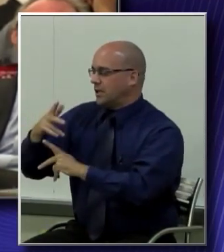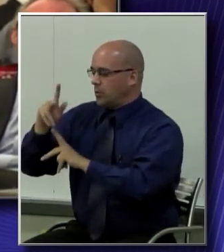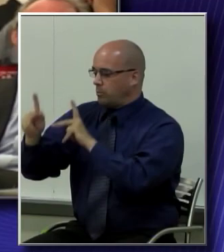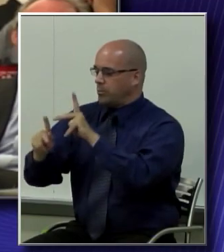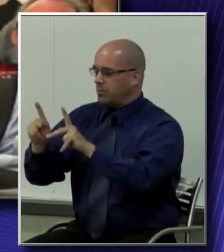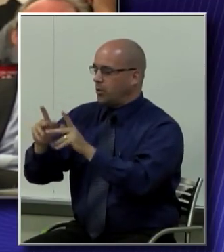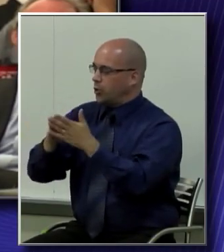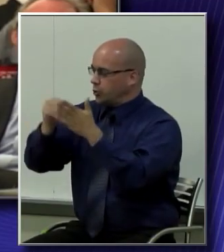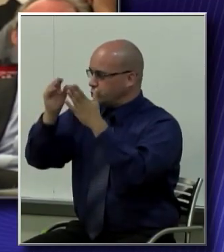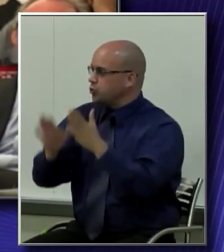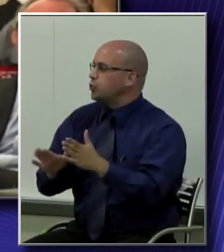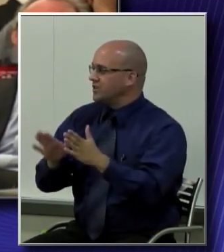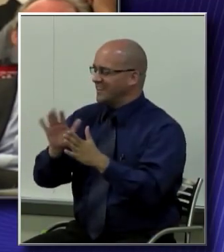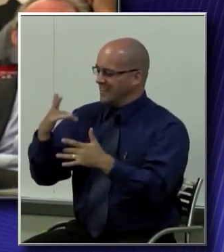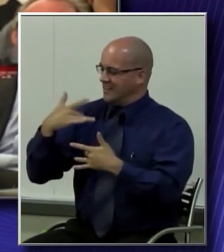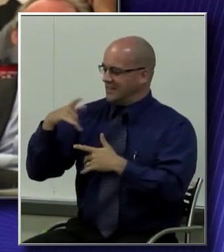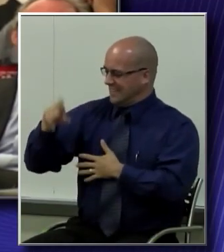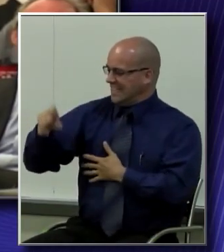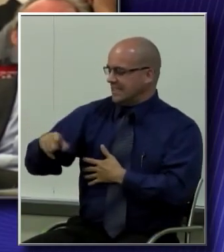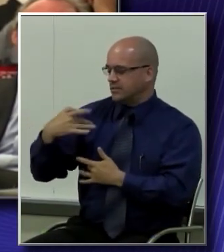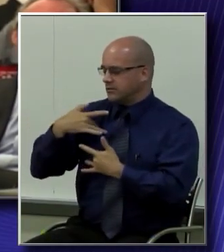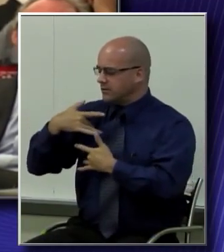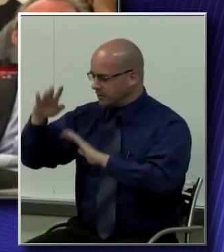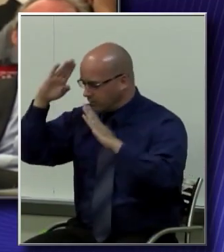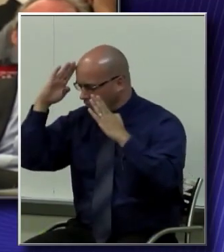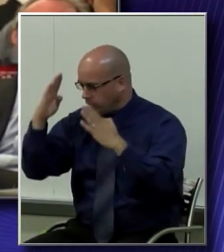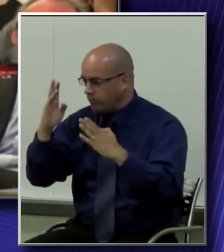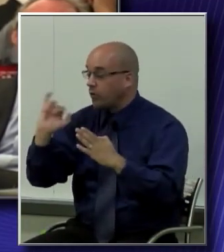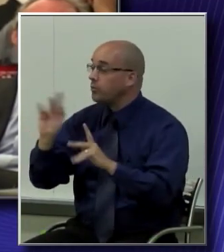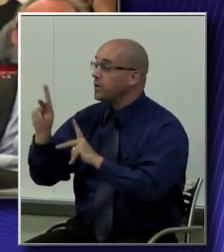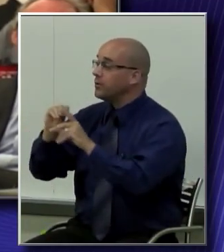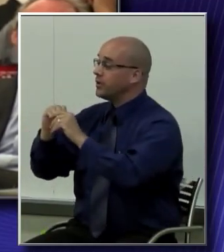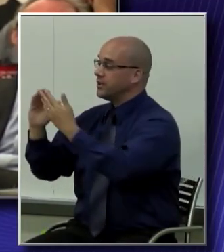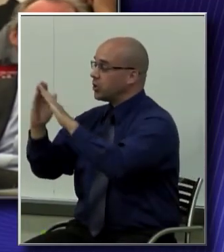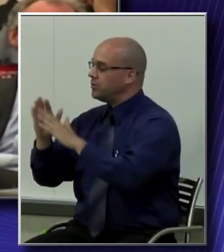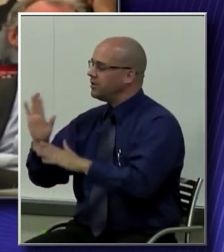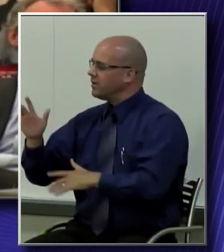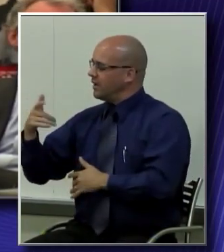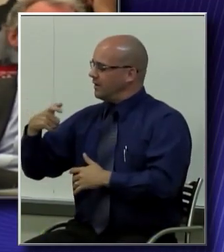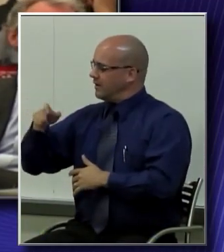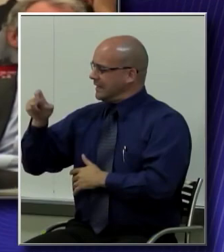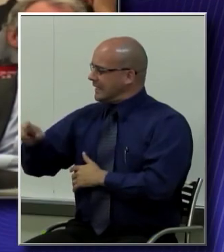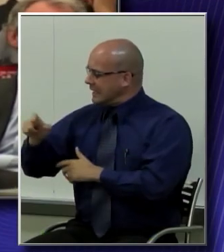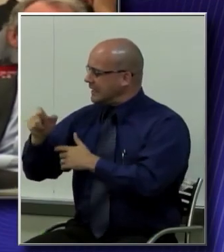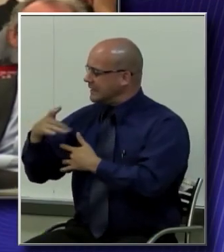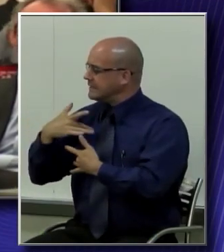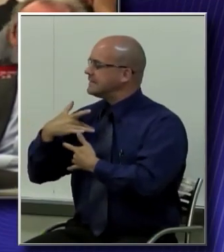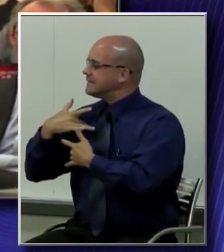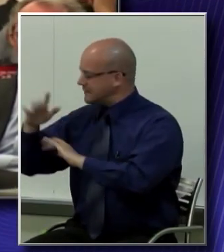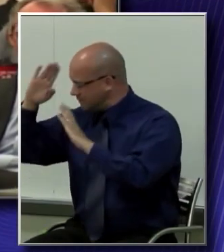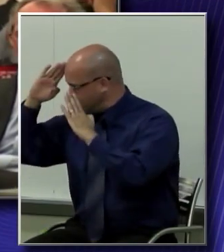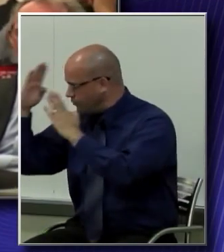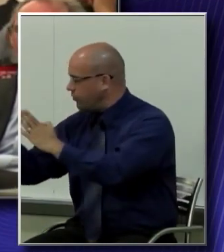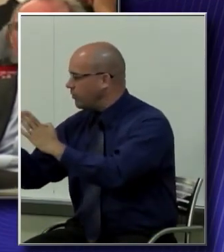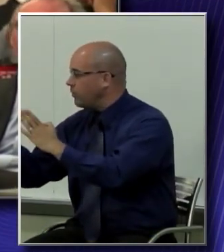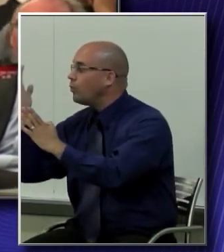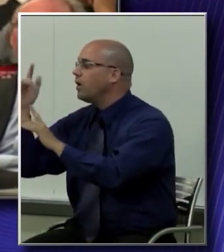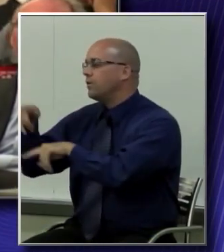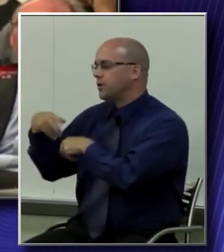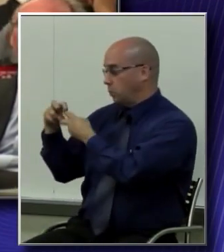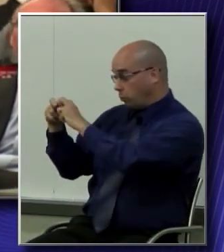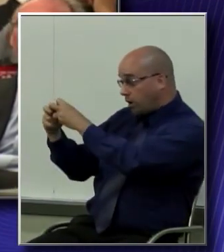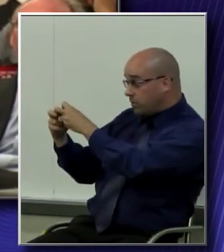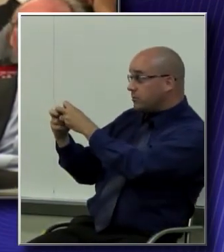students and the community if we are to turn around some of those problems we